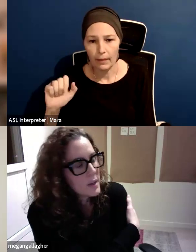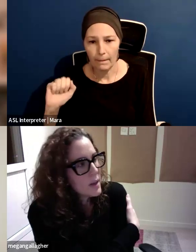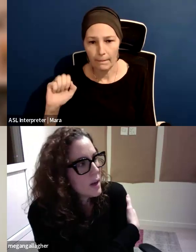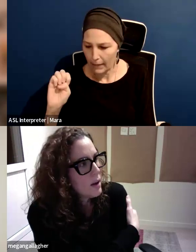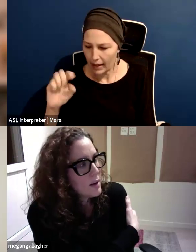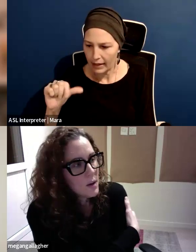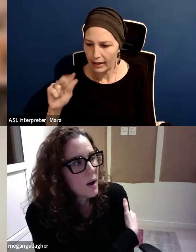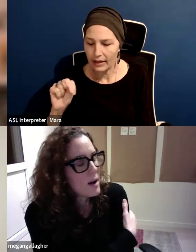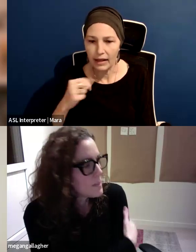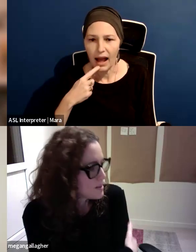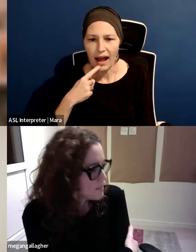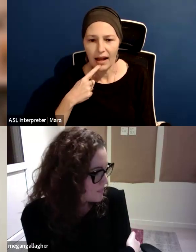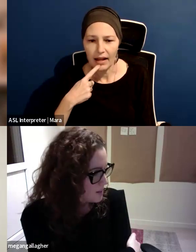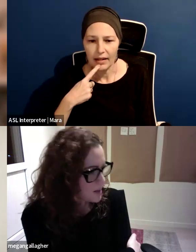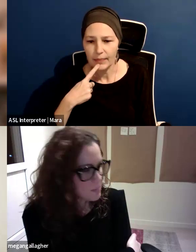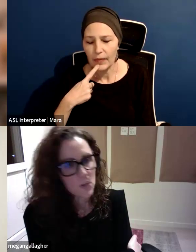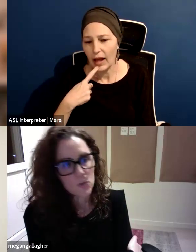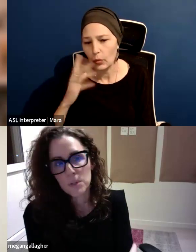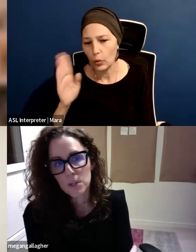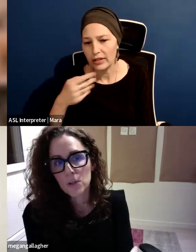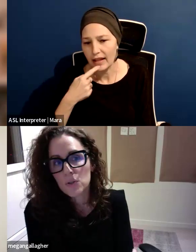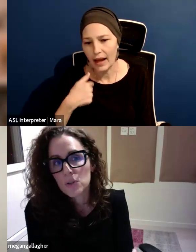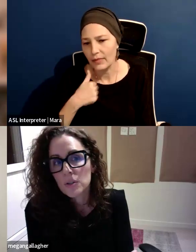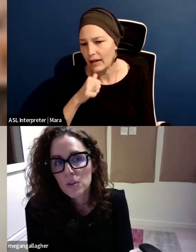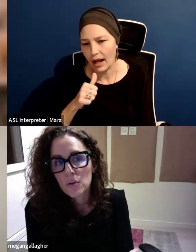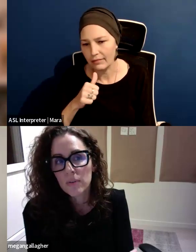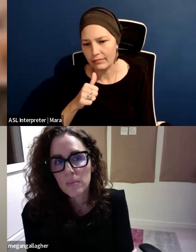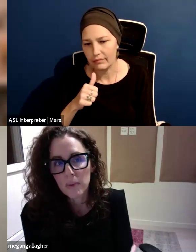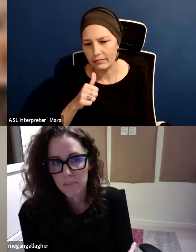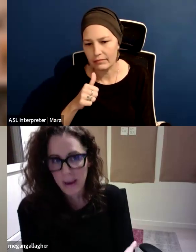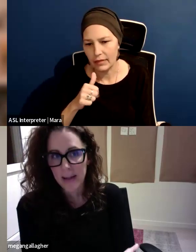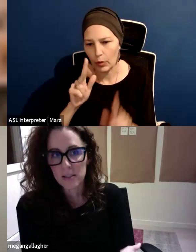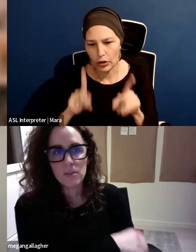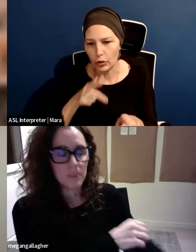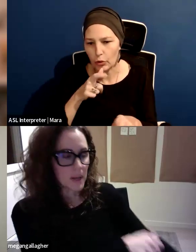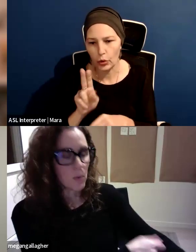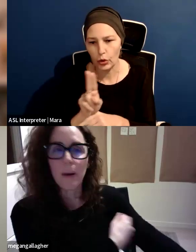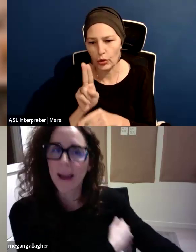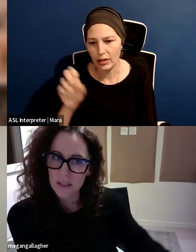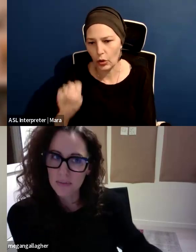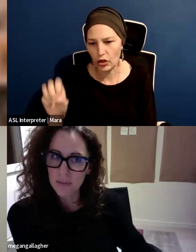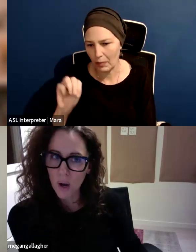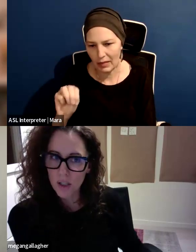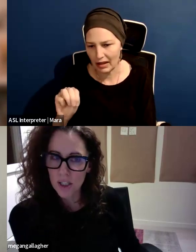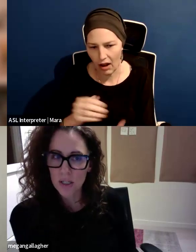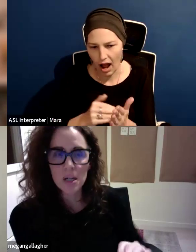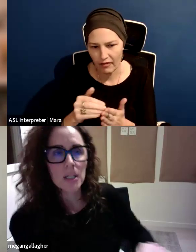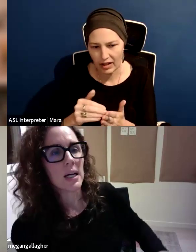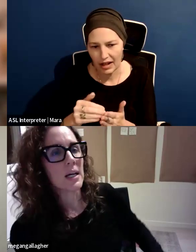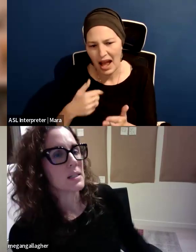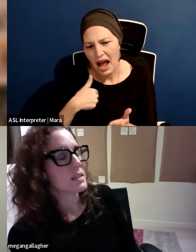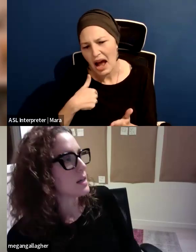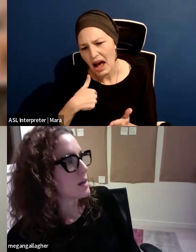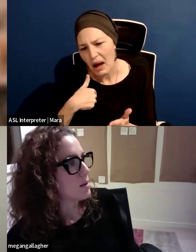I would just say quickly, I'm not a big social media user in general. I'm passive, but I will passively watch